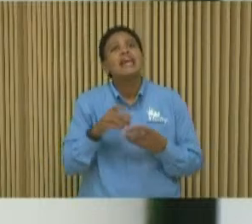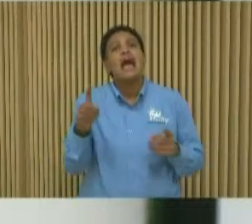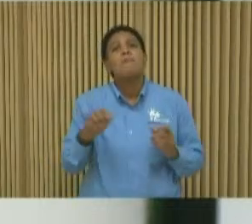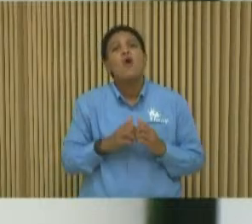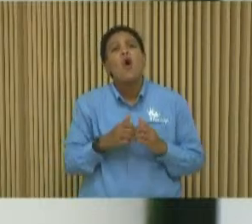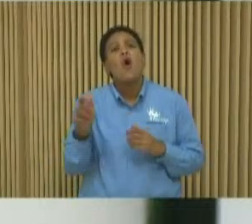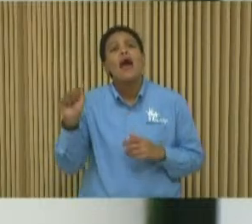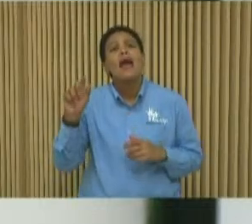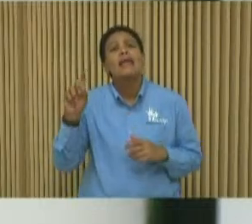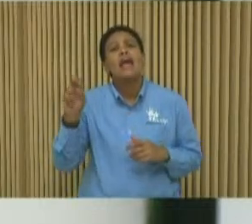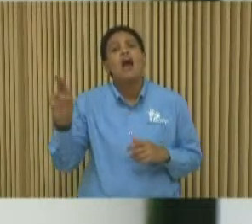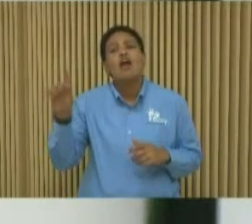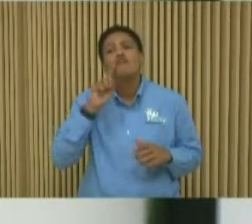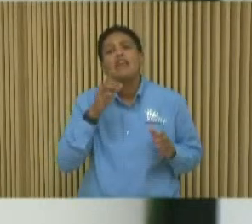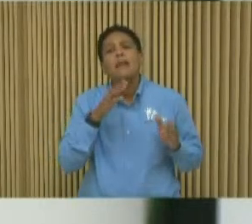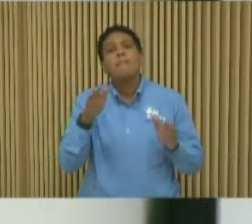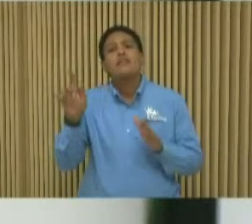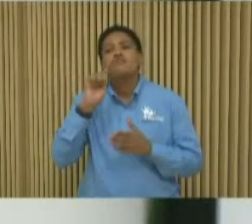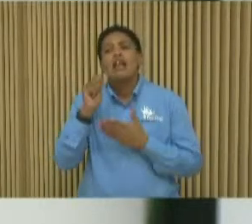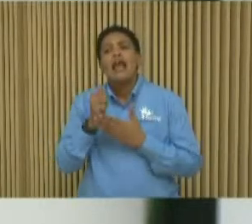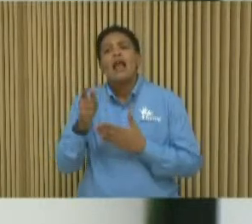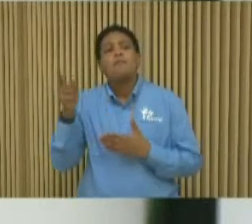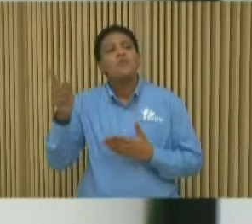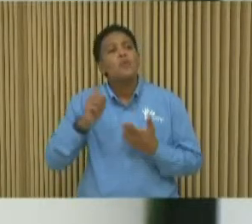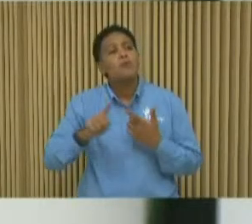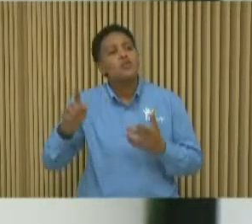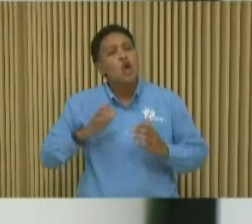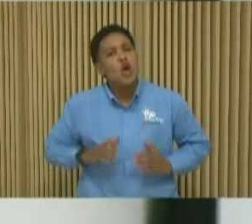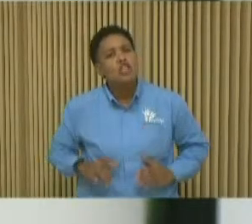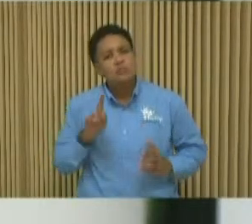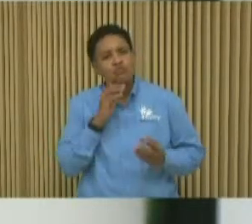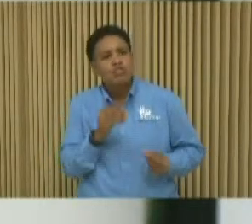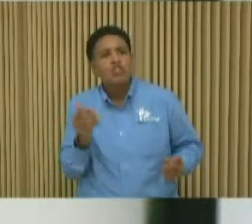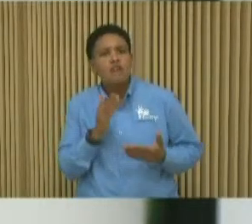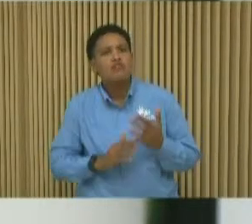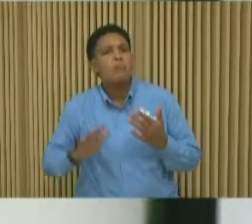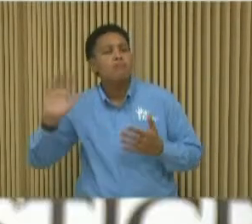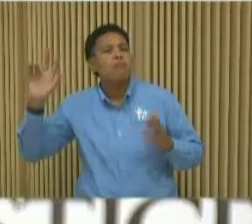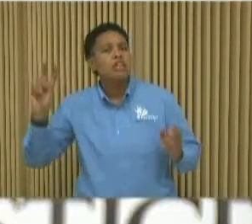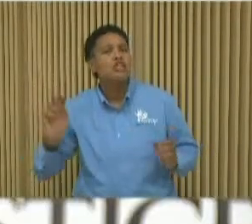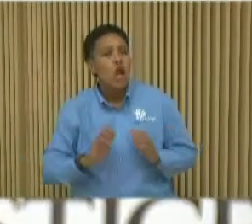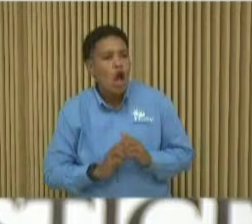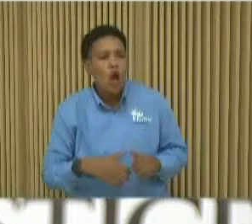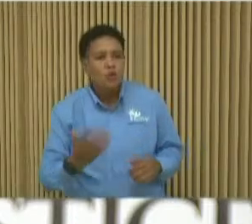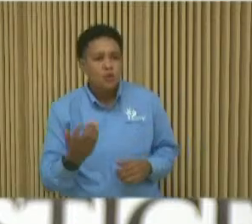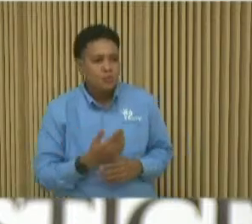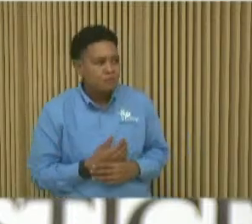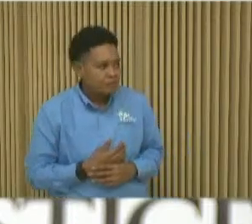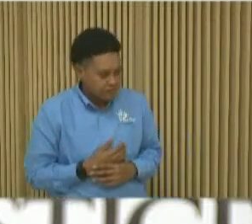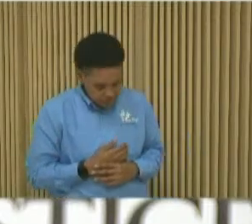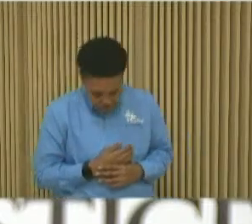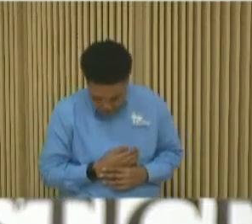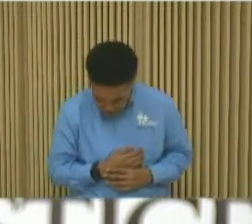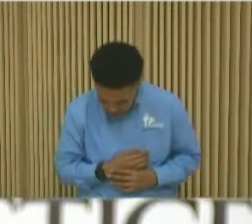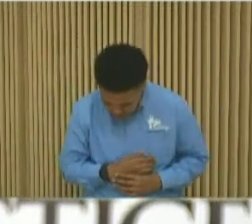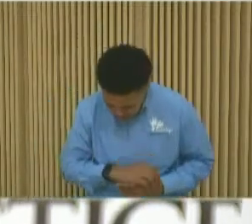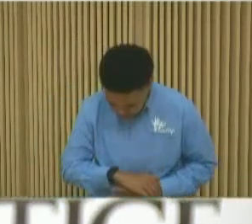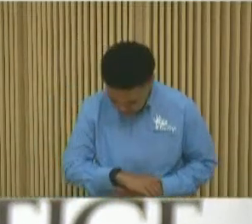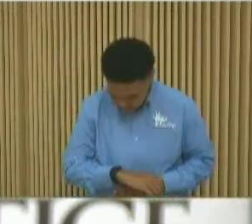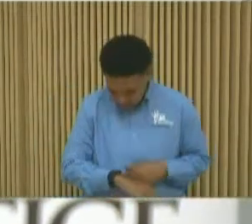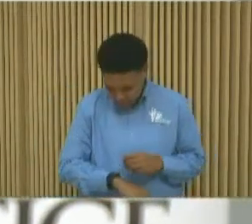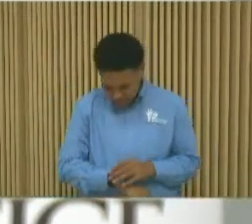or how has ADR methods helped you and your clients resolve some of their issues? Oh, yes, very